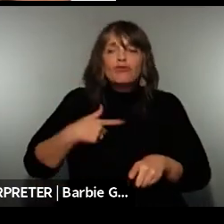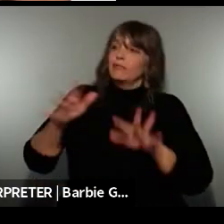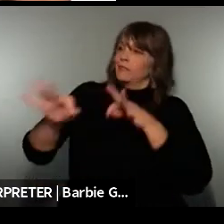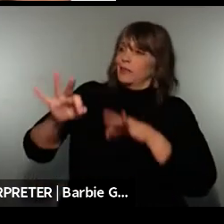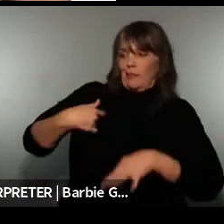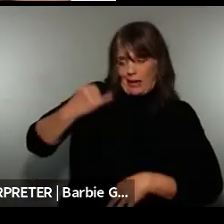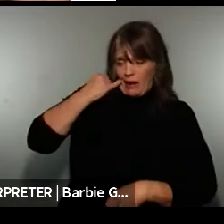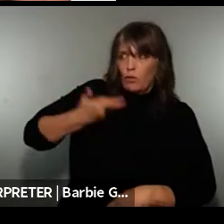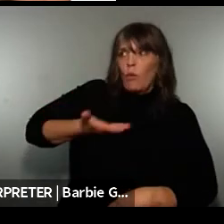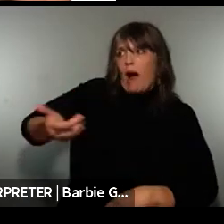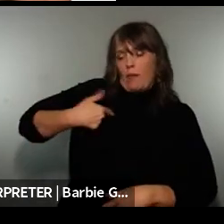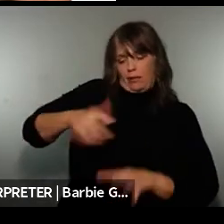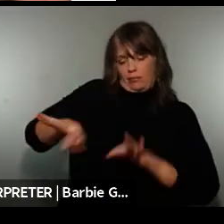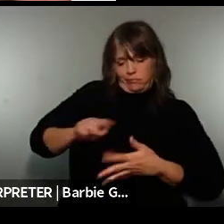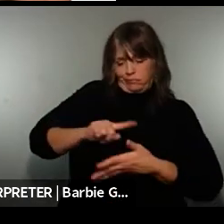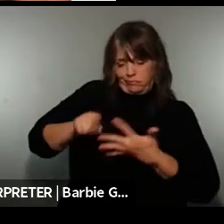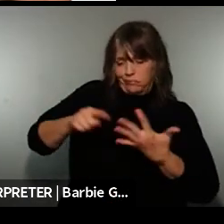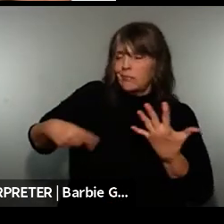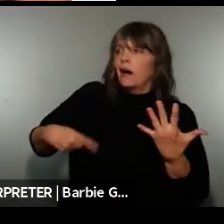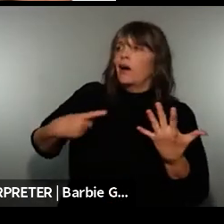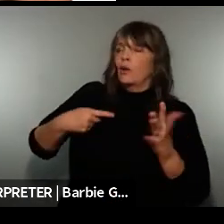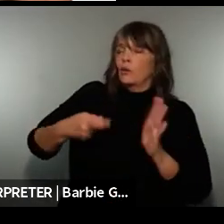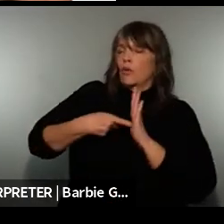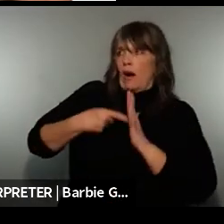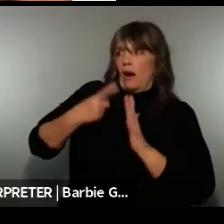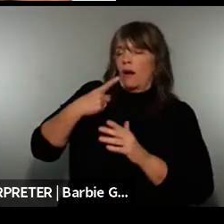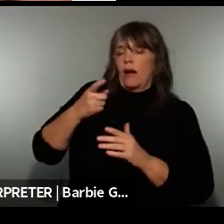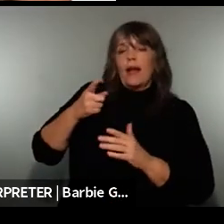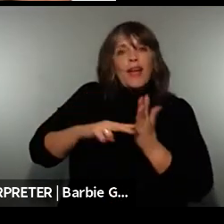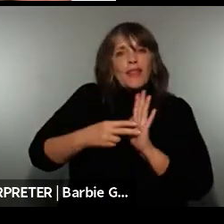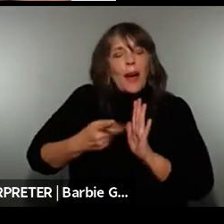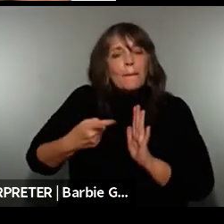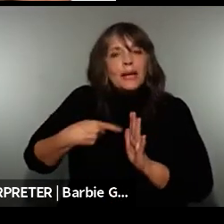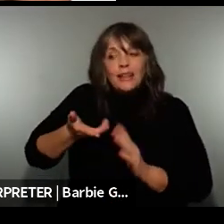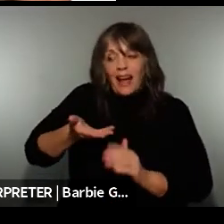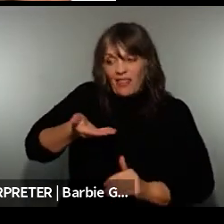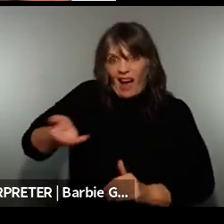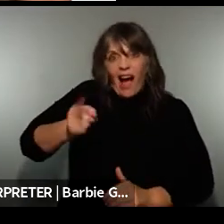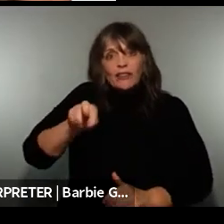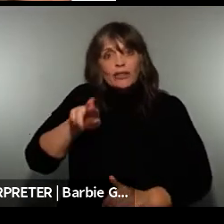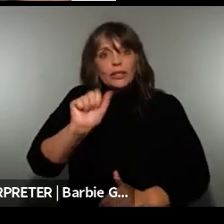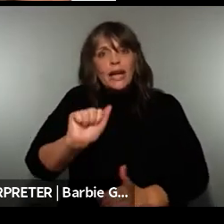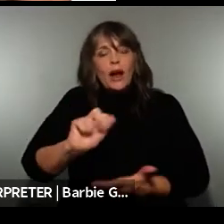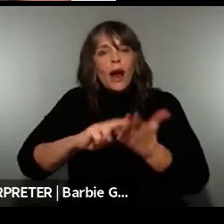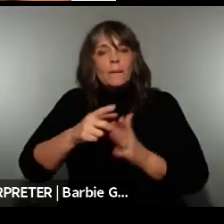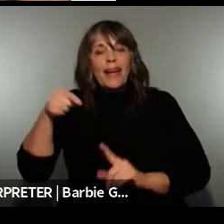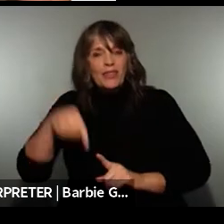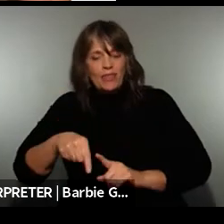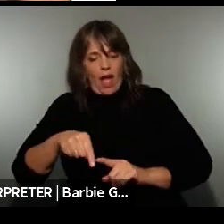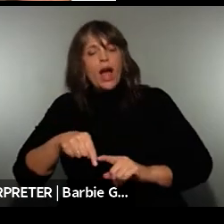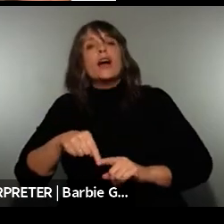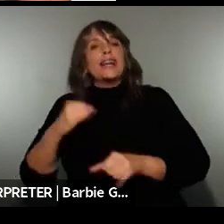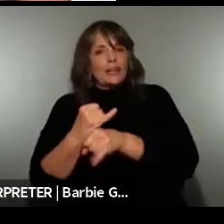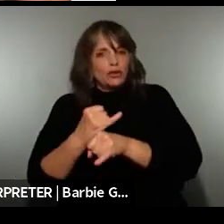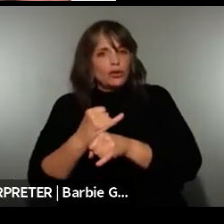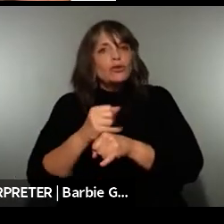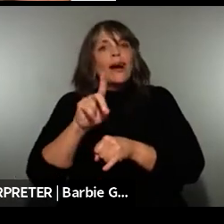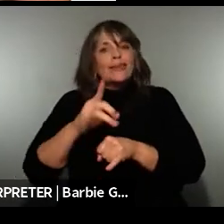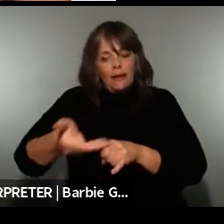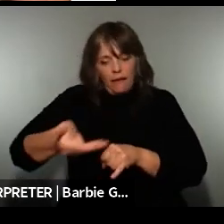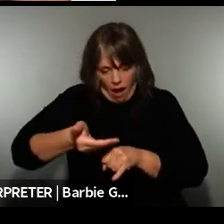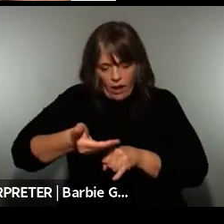on other peer institutions to be like, oh wait, Tara got this institution to agree, then like maybe this other theater should also divest